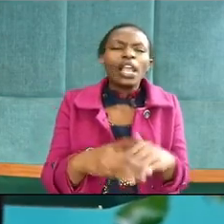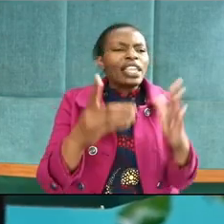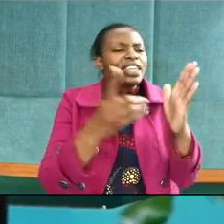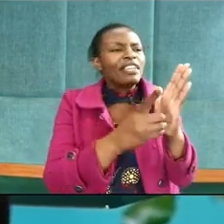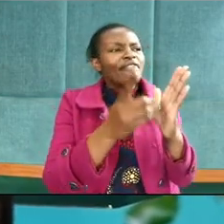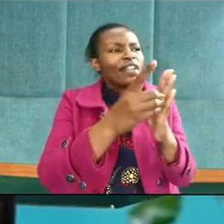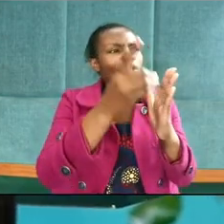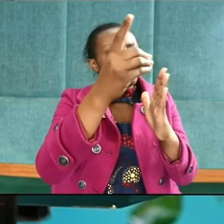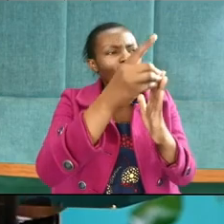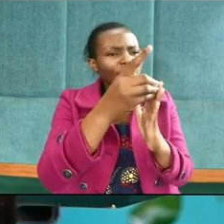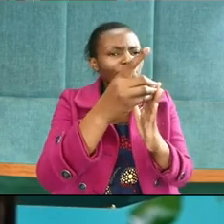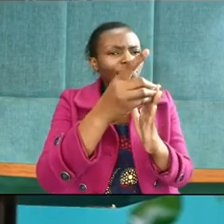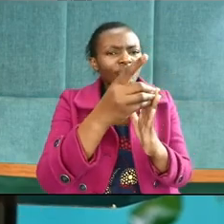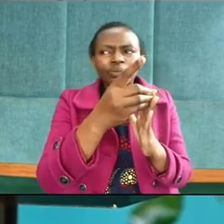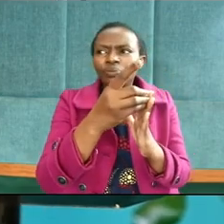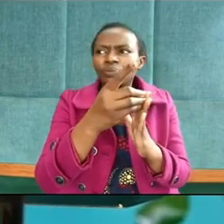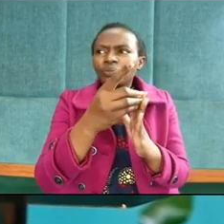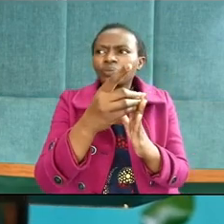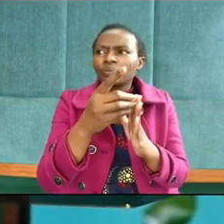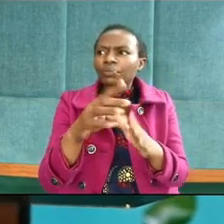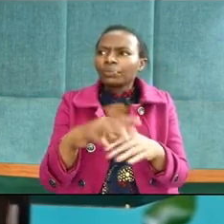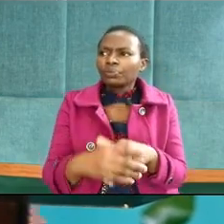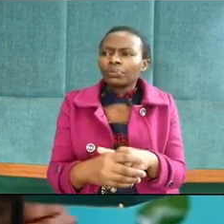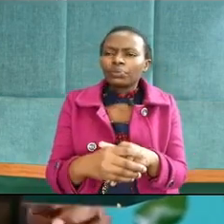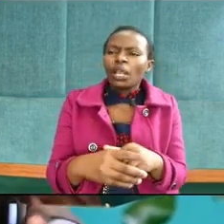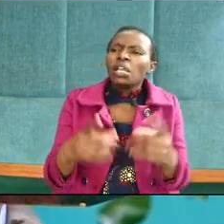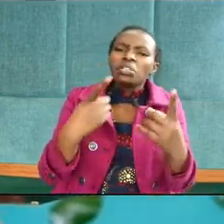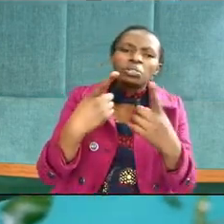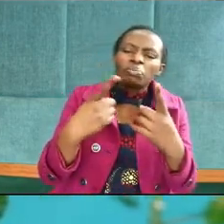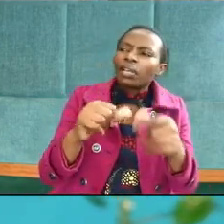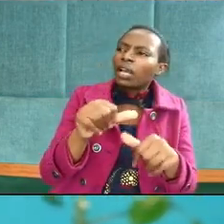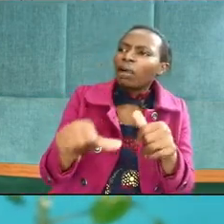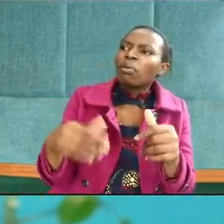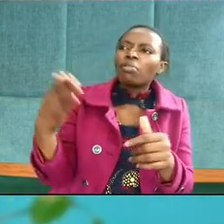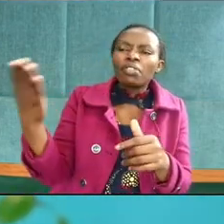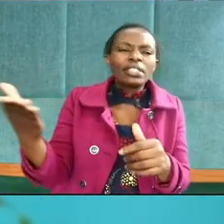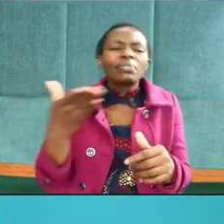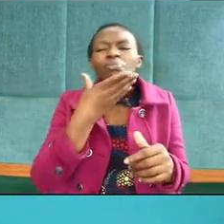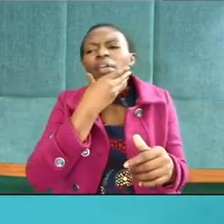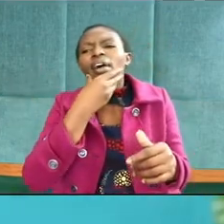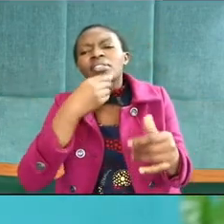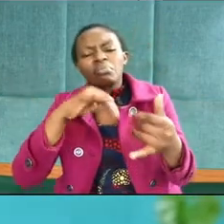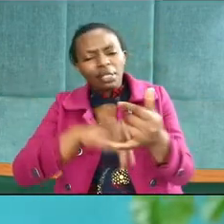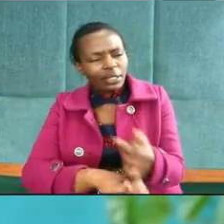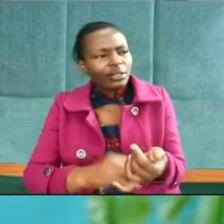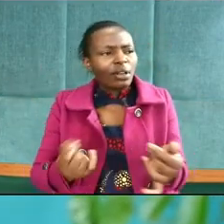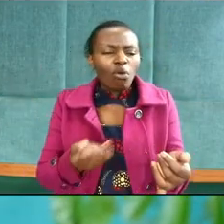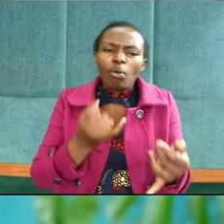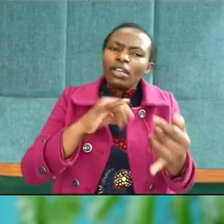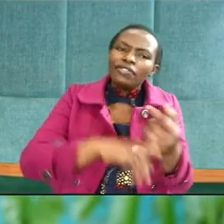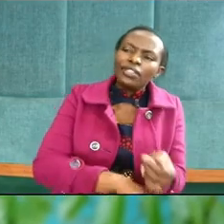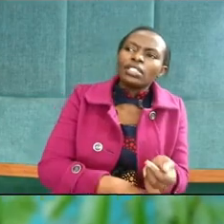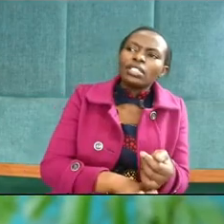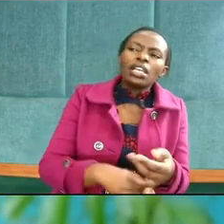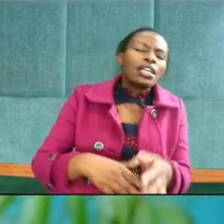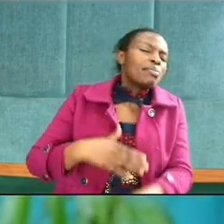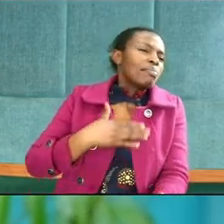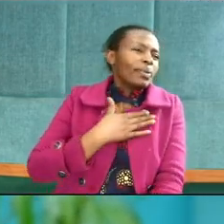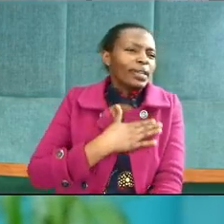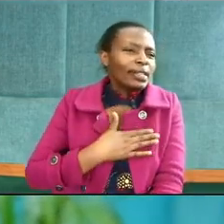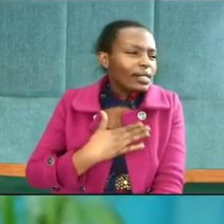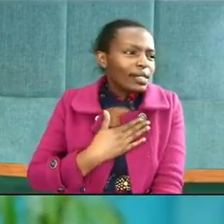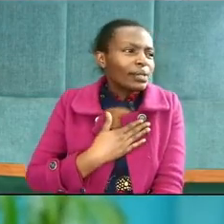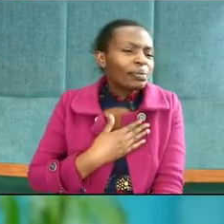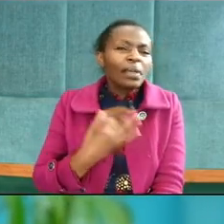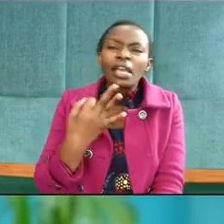Developmental deficits. Let me speak on this one. Husbands and wives. Please, if